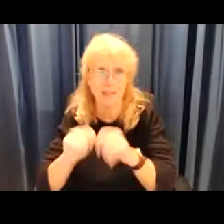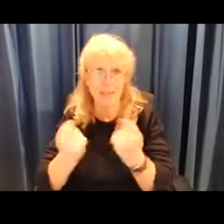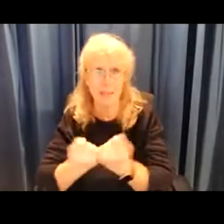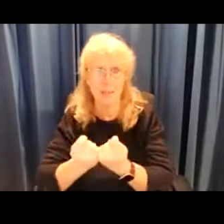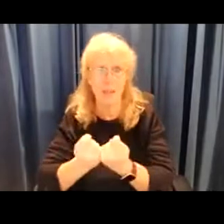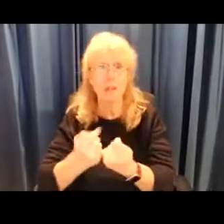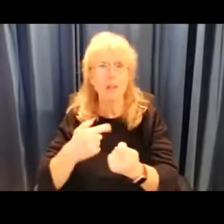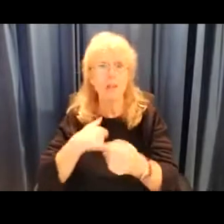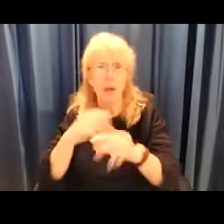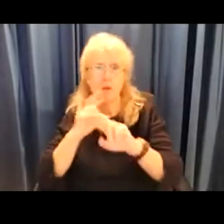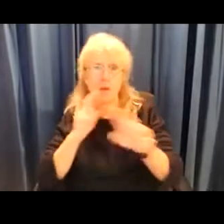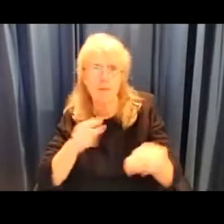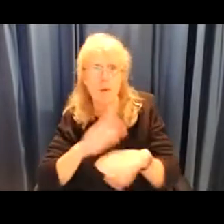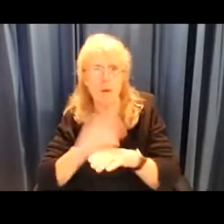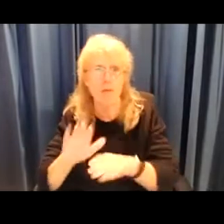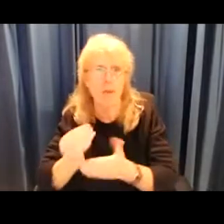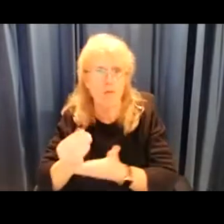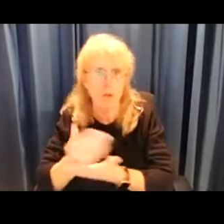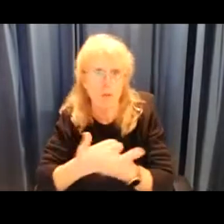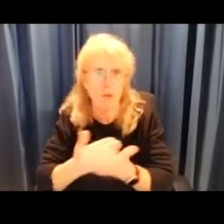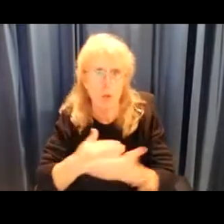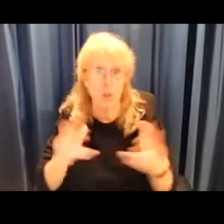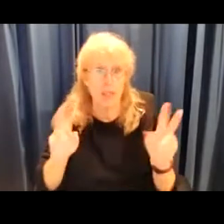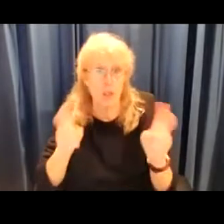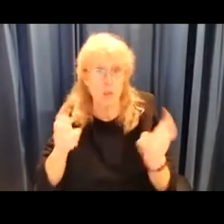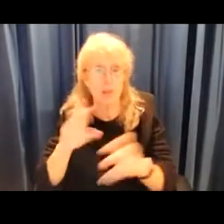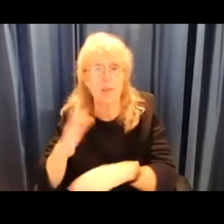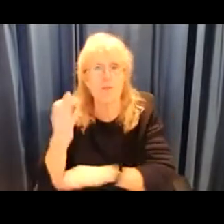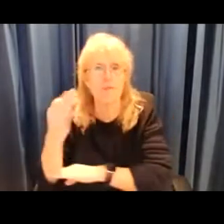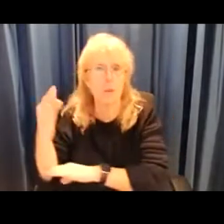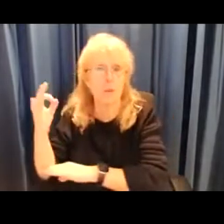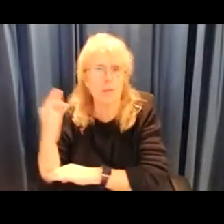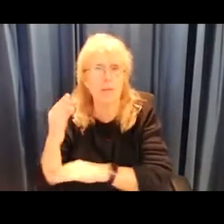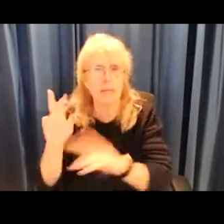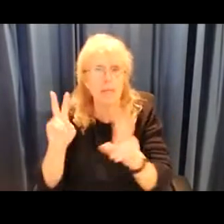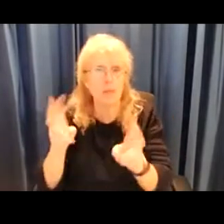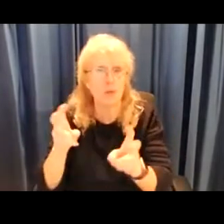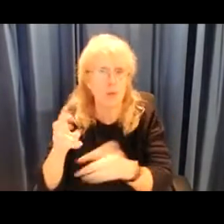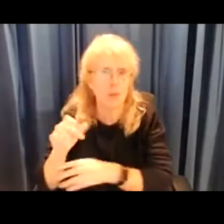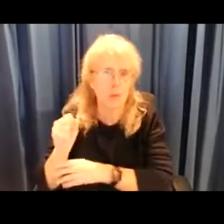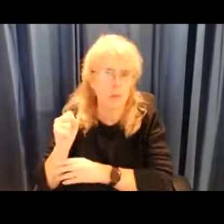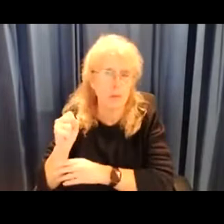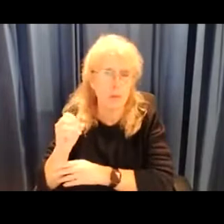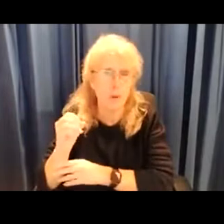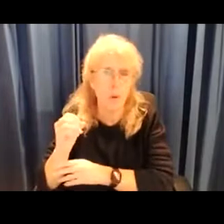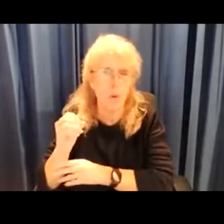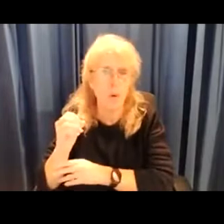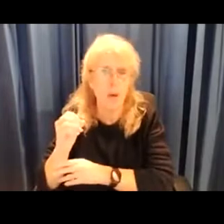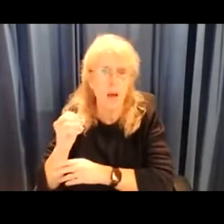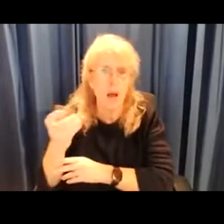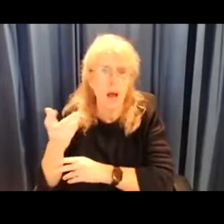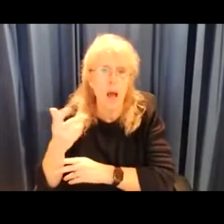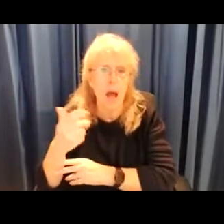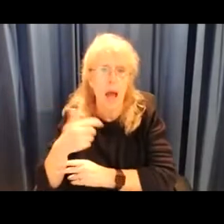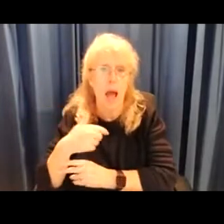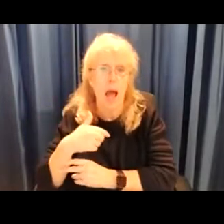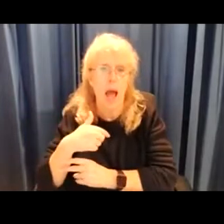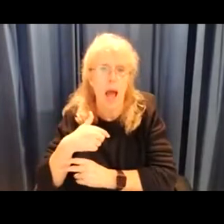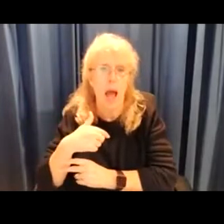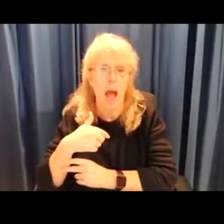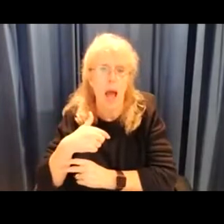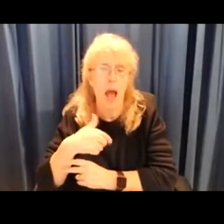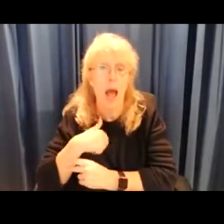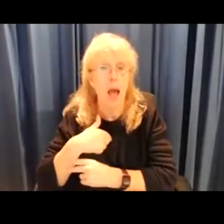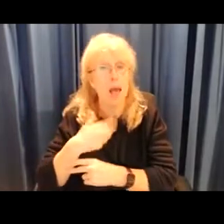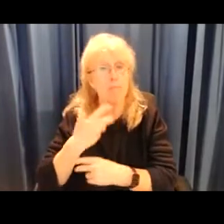I report on their revenue issues and their forestry issues. And I'm yeah. So I'm in charge. I'm in